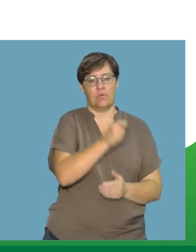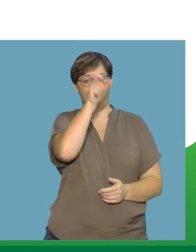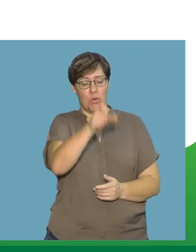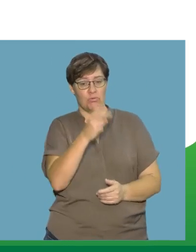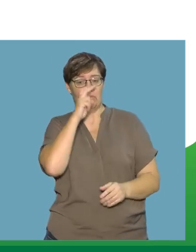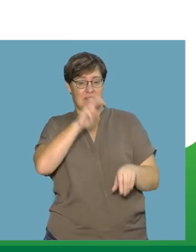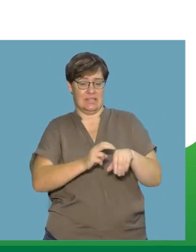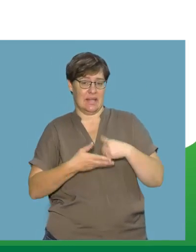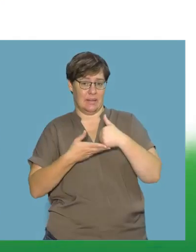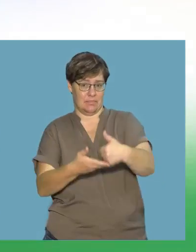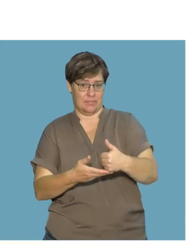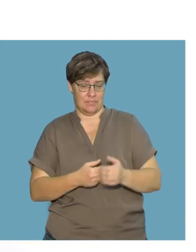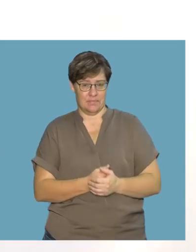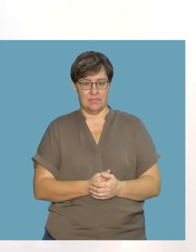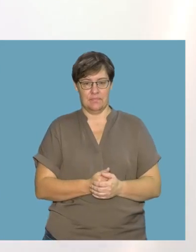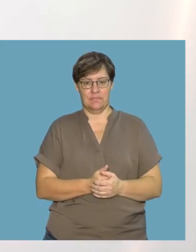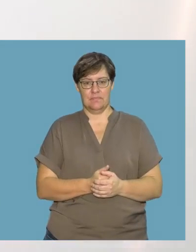help.